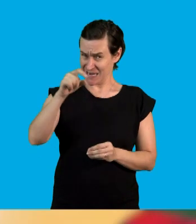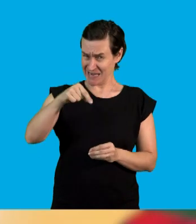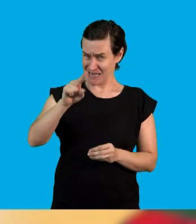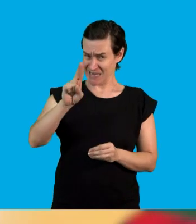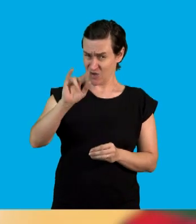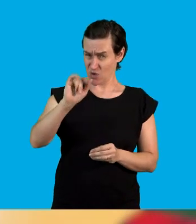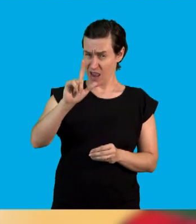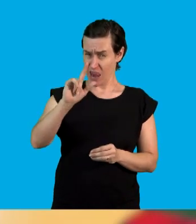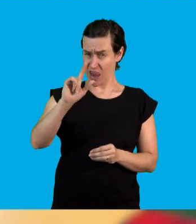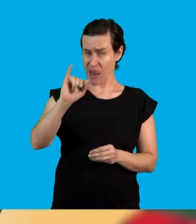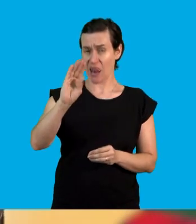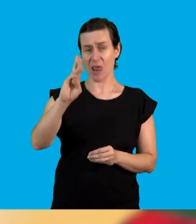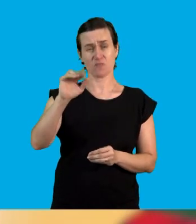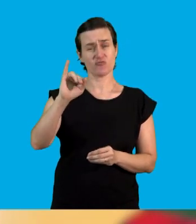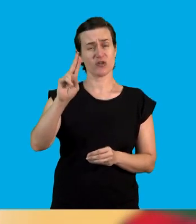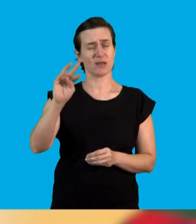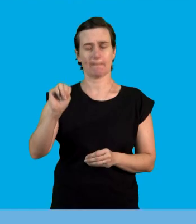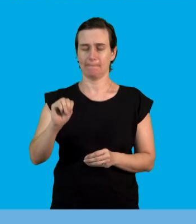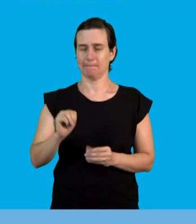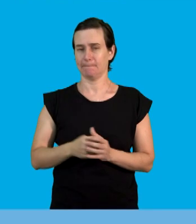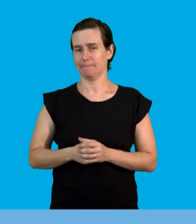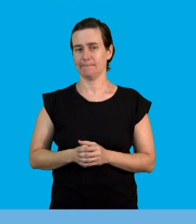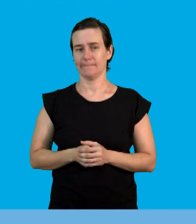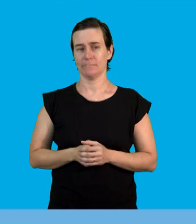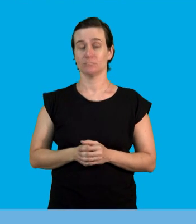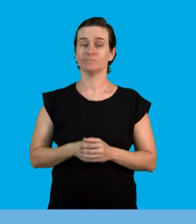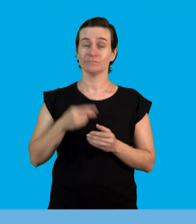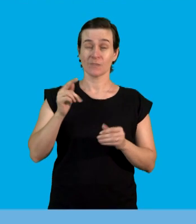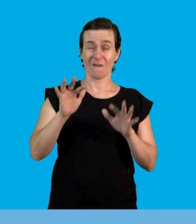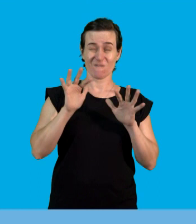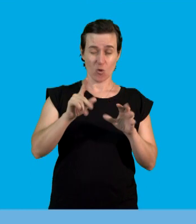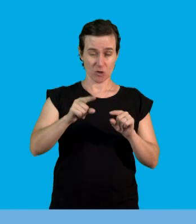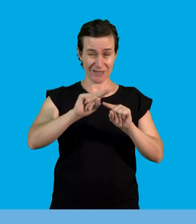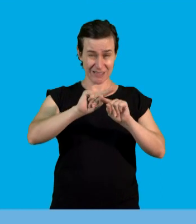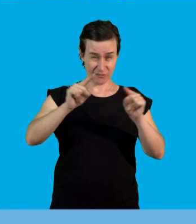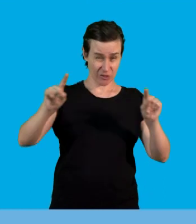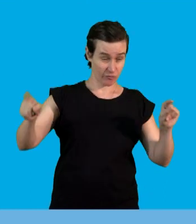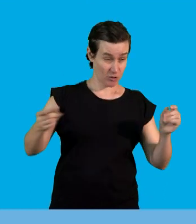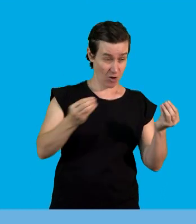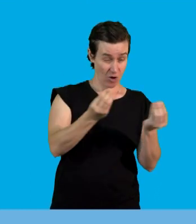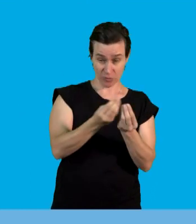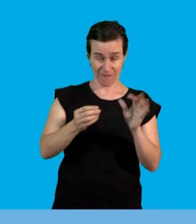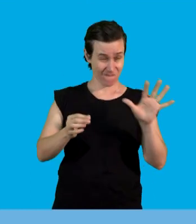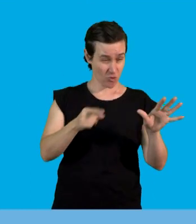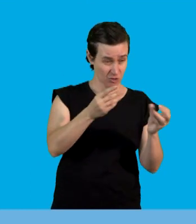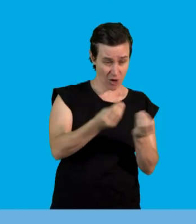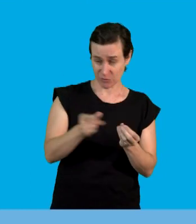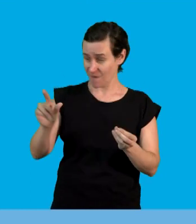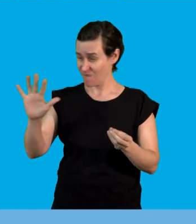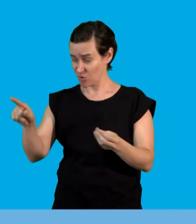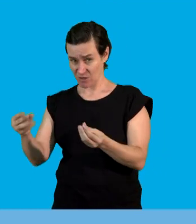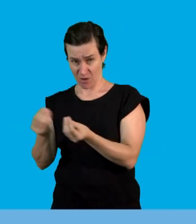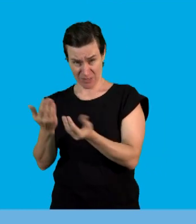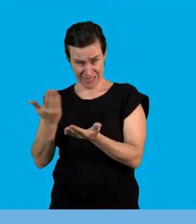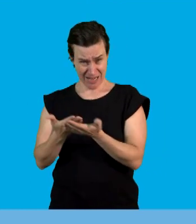at equilibrium. So the forces that are exerted on different objects cannot balance each other. So if I